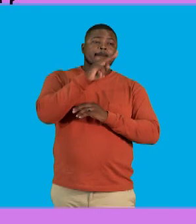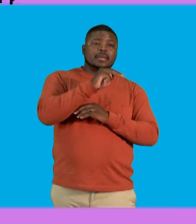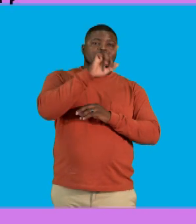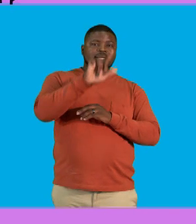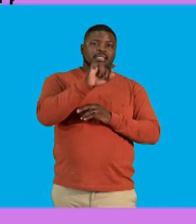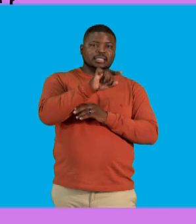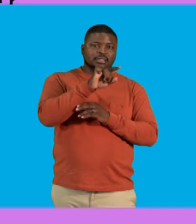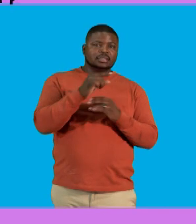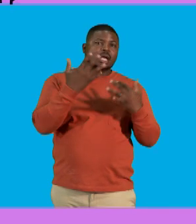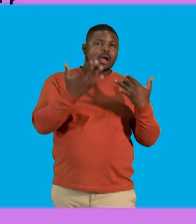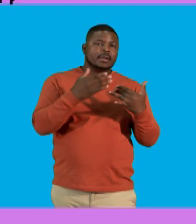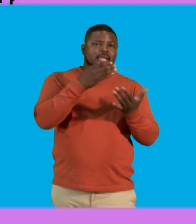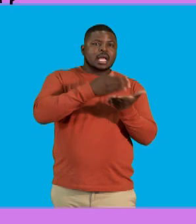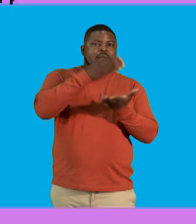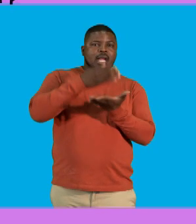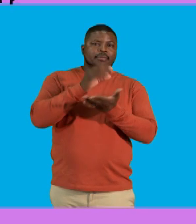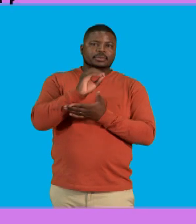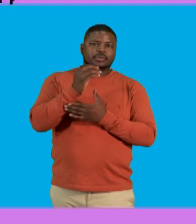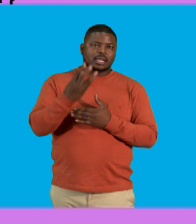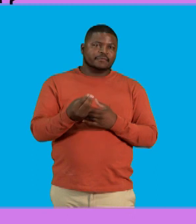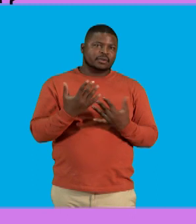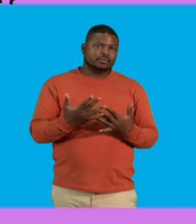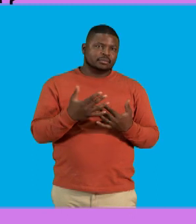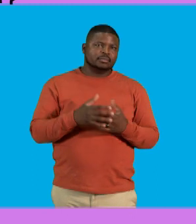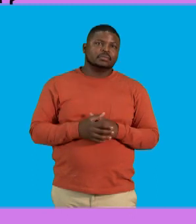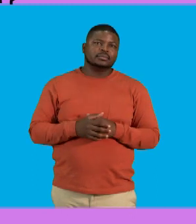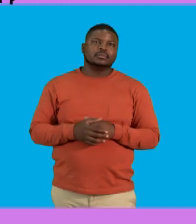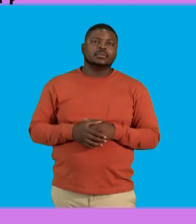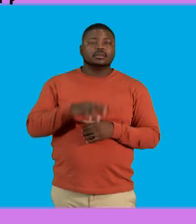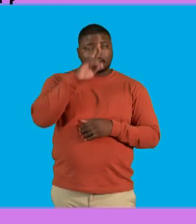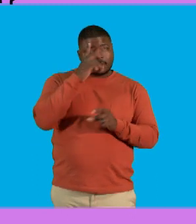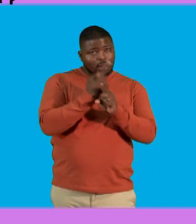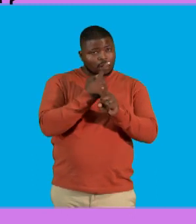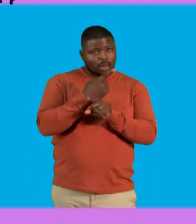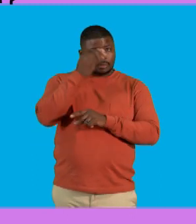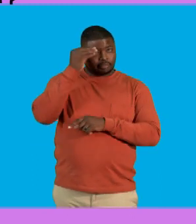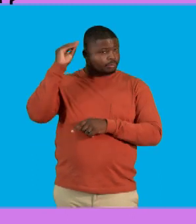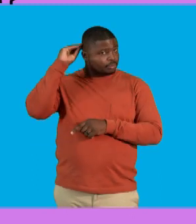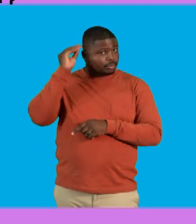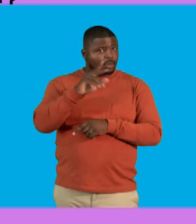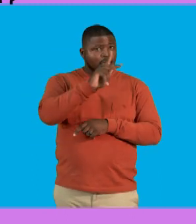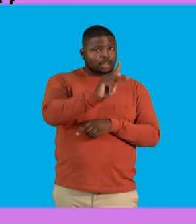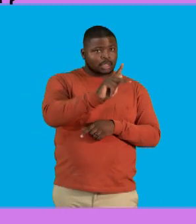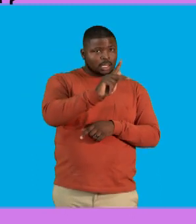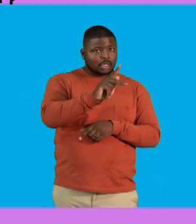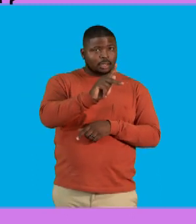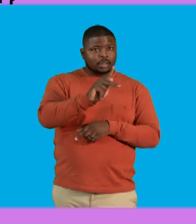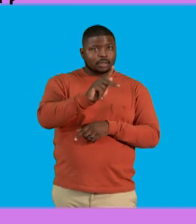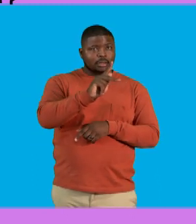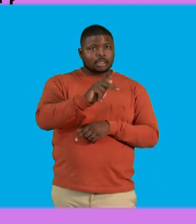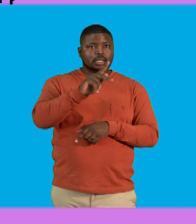in milliliters? We have that Keke. We'll say Keke hates doing L4